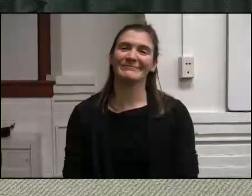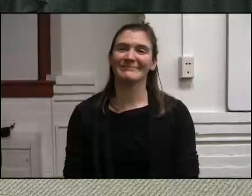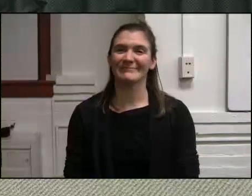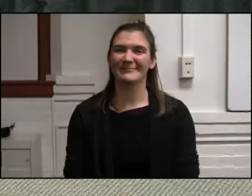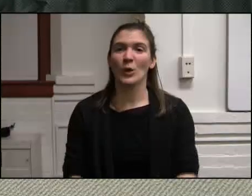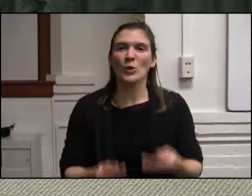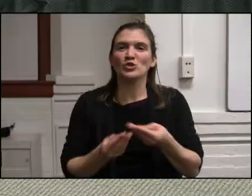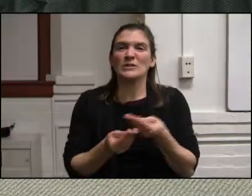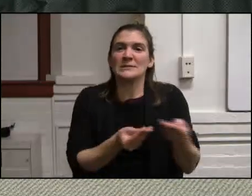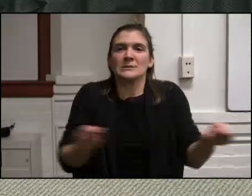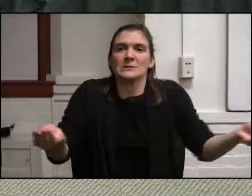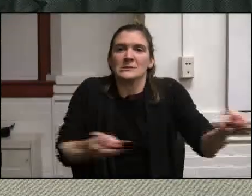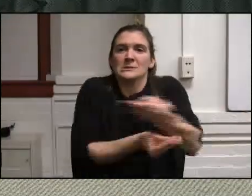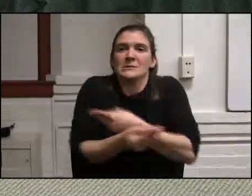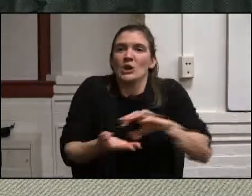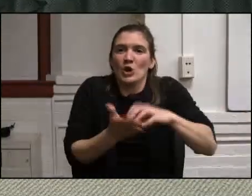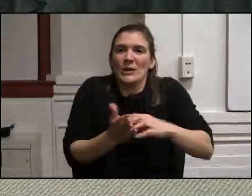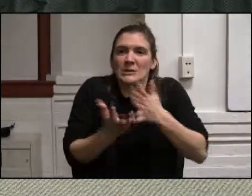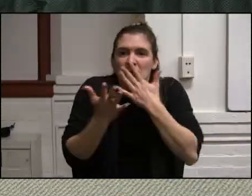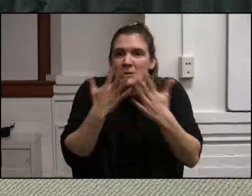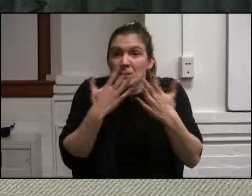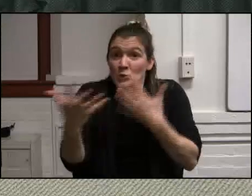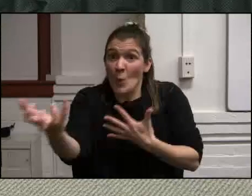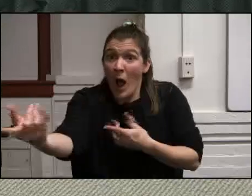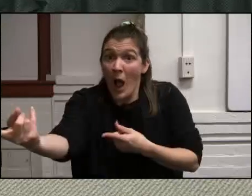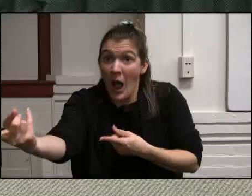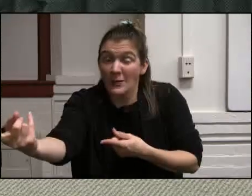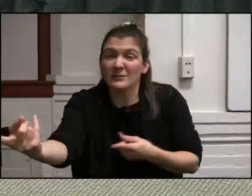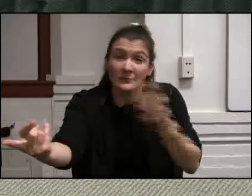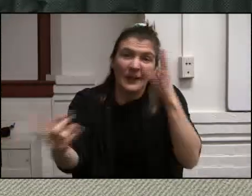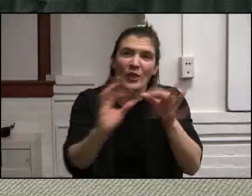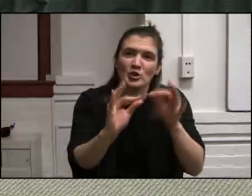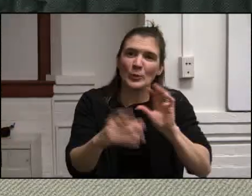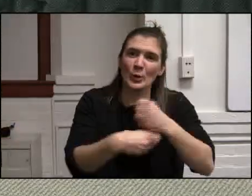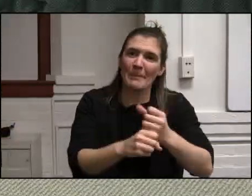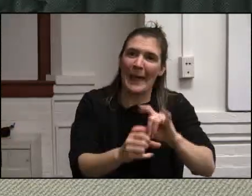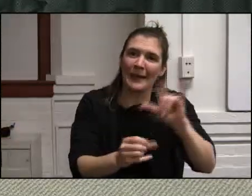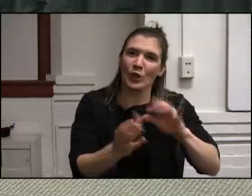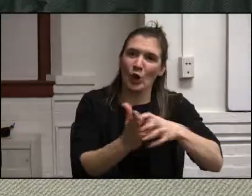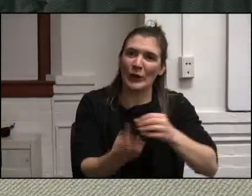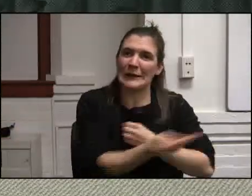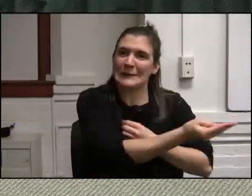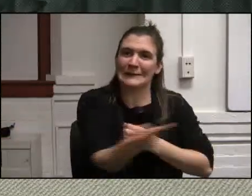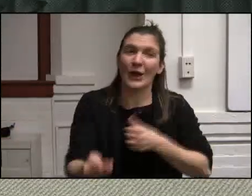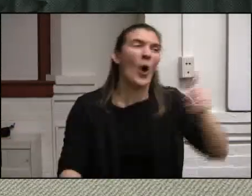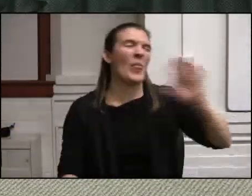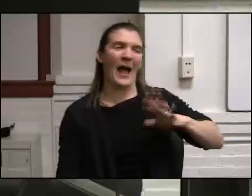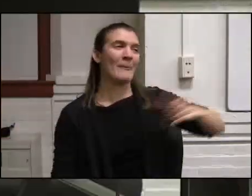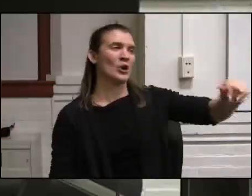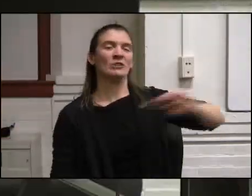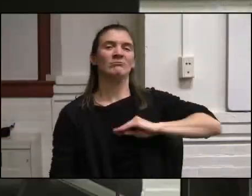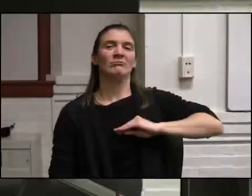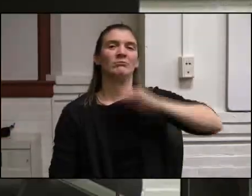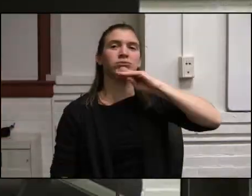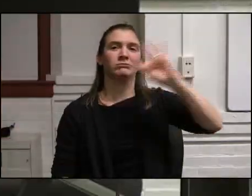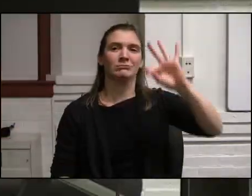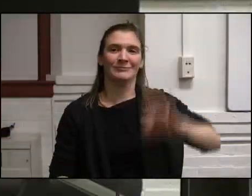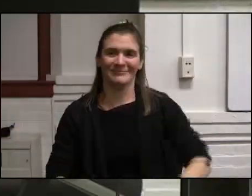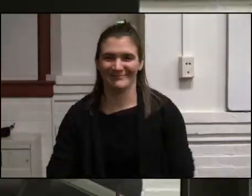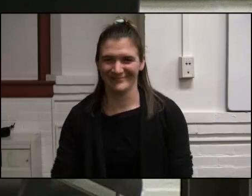We're spreading cookies around. Would you like a cookie? Elizabeth No, made no, cookies. thank you. A colleague brought in Christmas cookies today, so